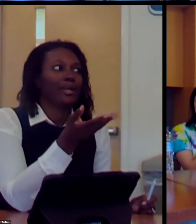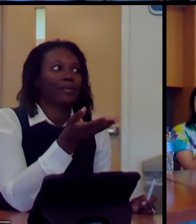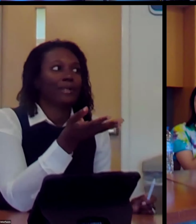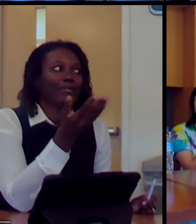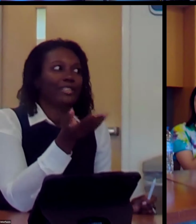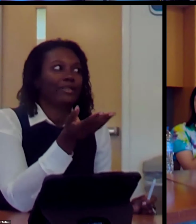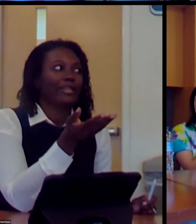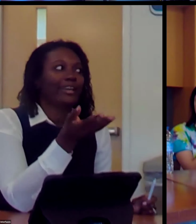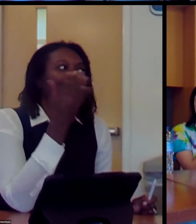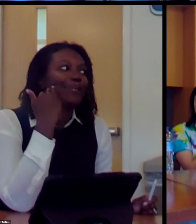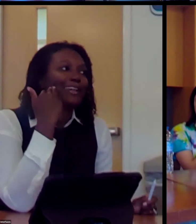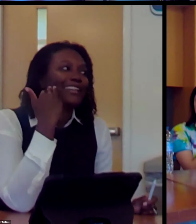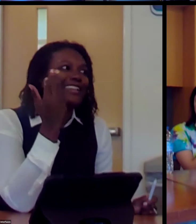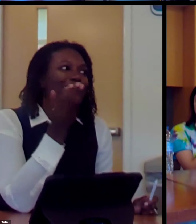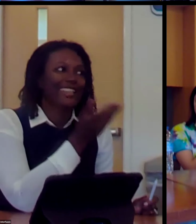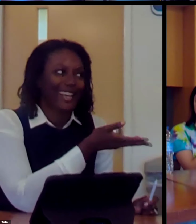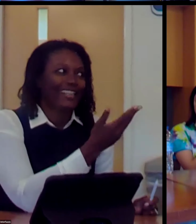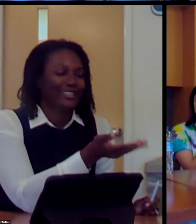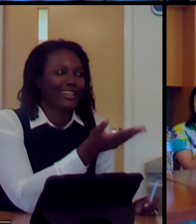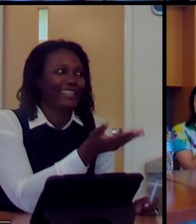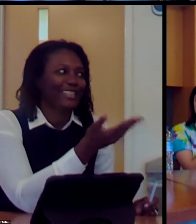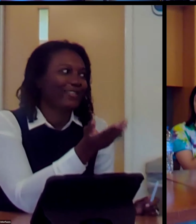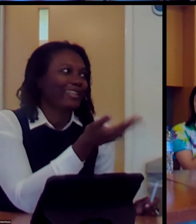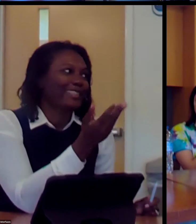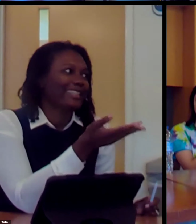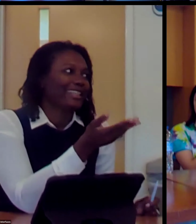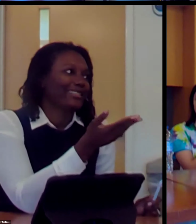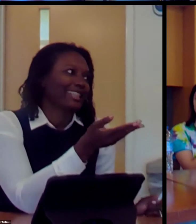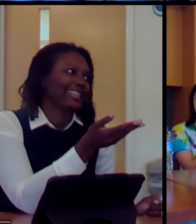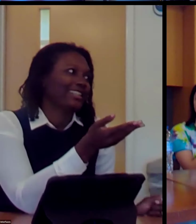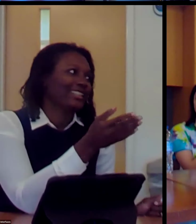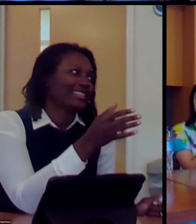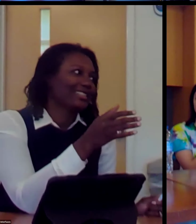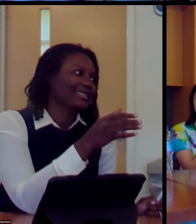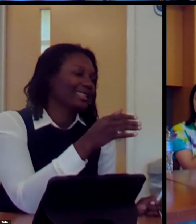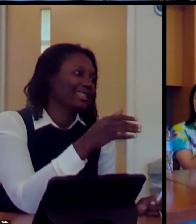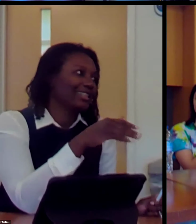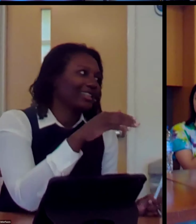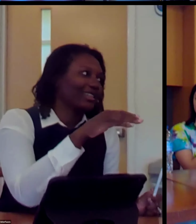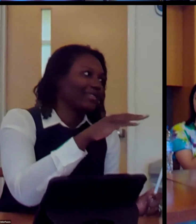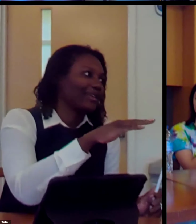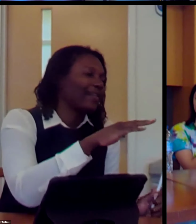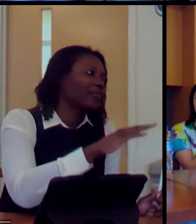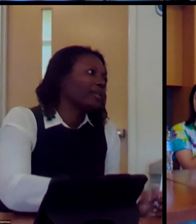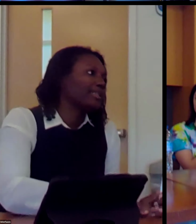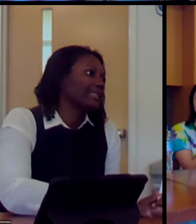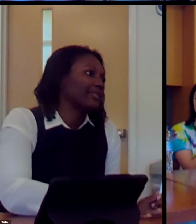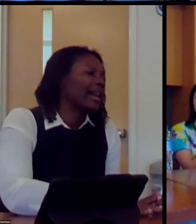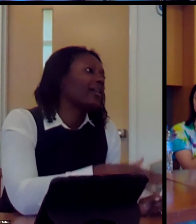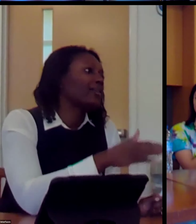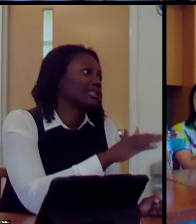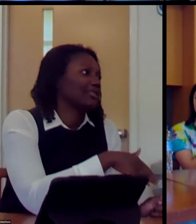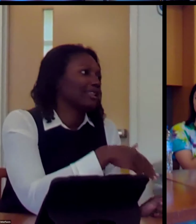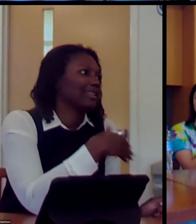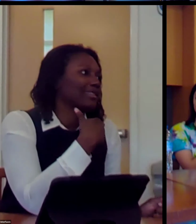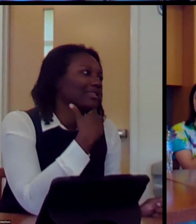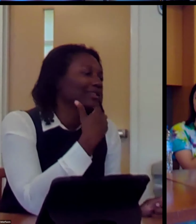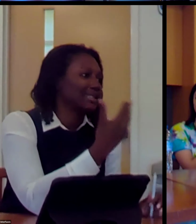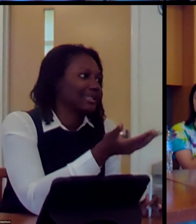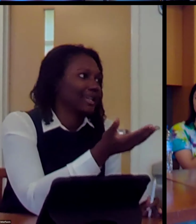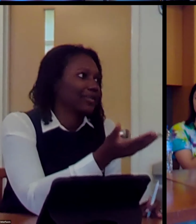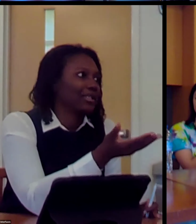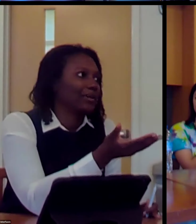any fluid problem that I'm doing, I'm not gonna like, I trust like what is in there, right? Yeah. So it's like, how is this,